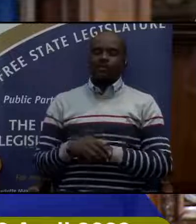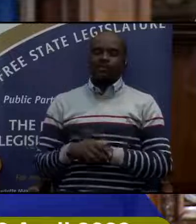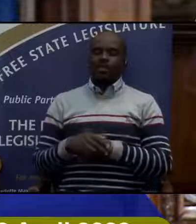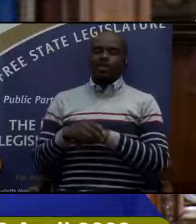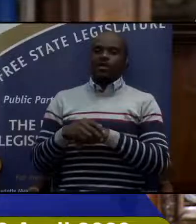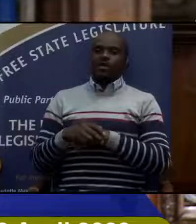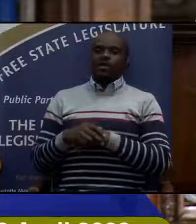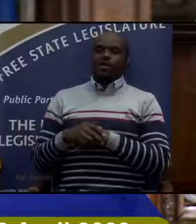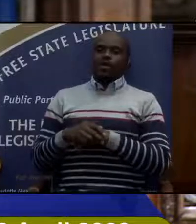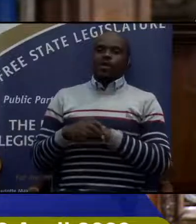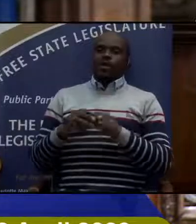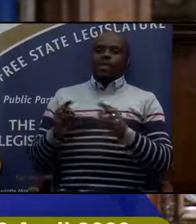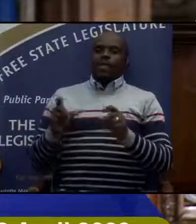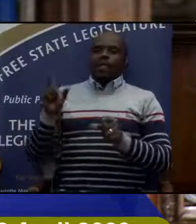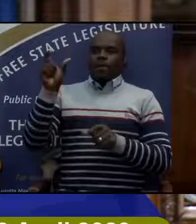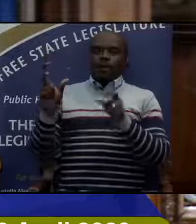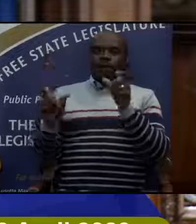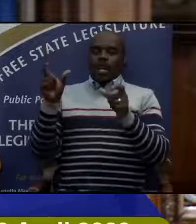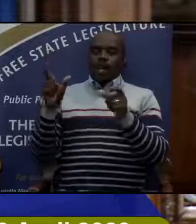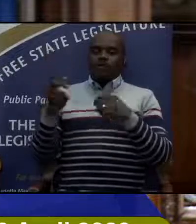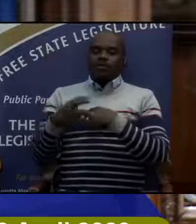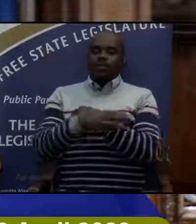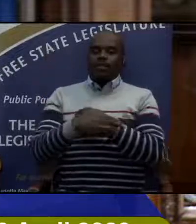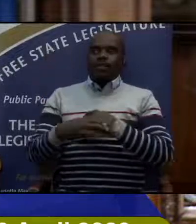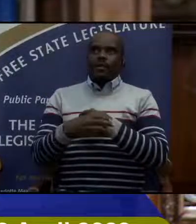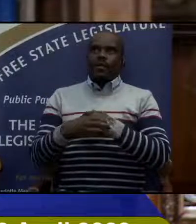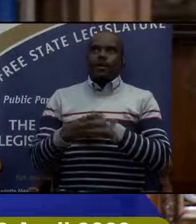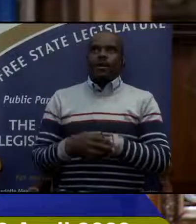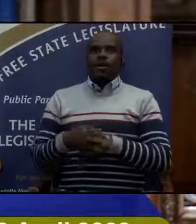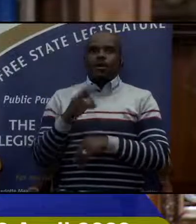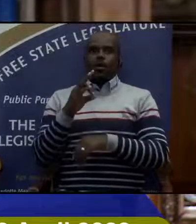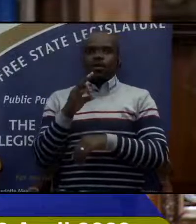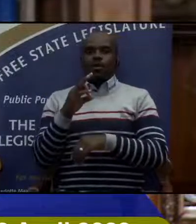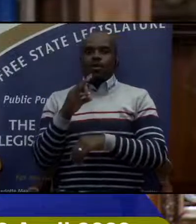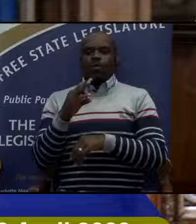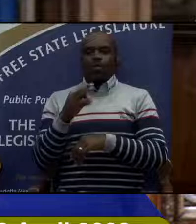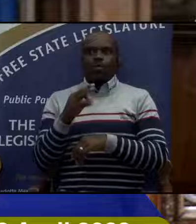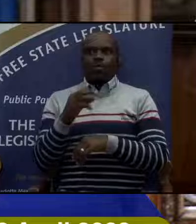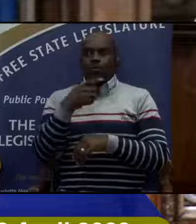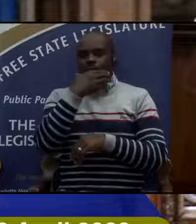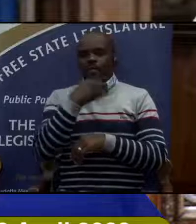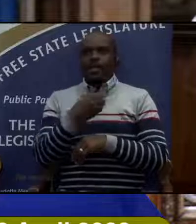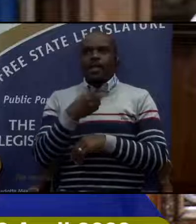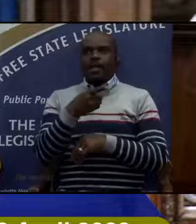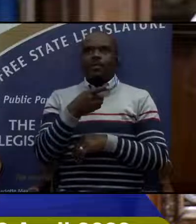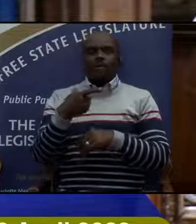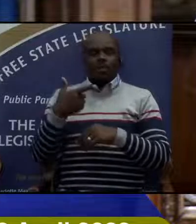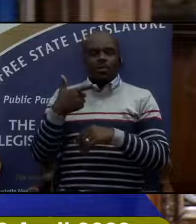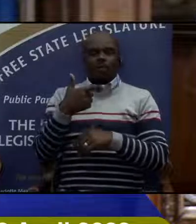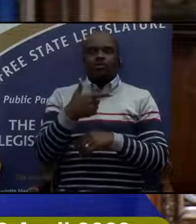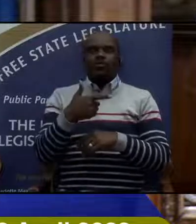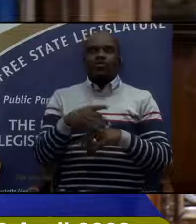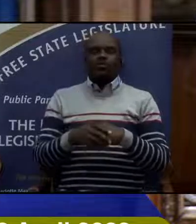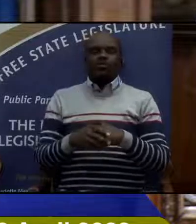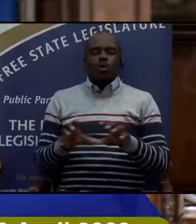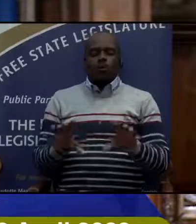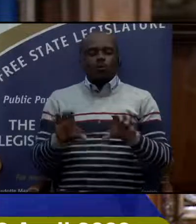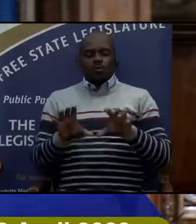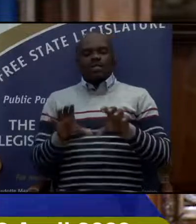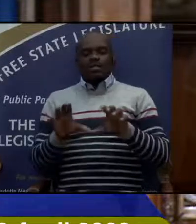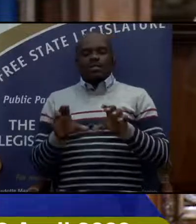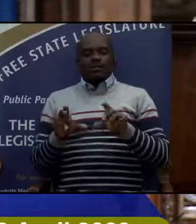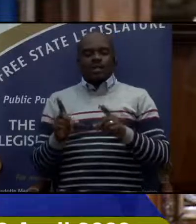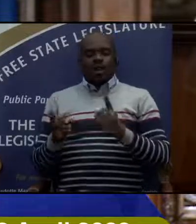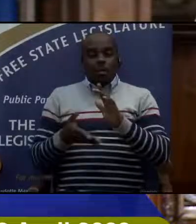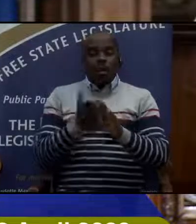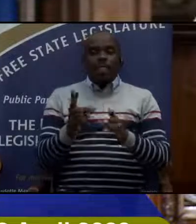you reads a lenga tunwa. Uduma tunzwen that you otabo report a case or tunzo because of Luza Musevits. That's how